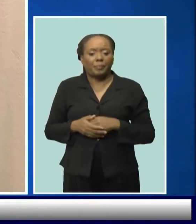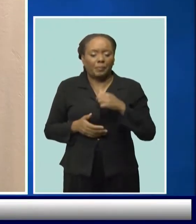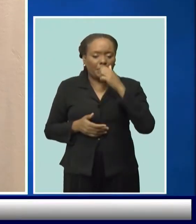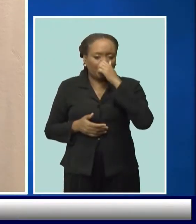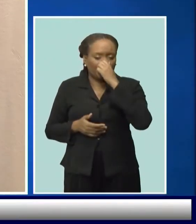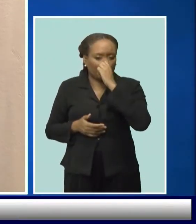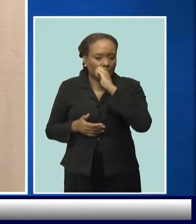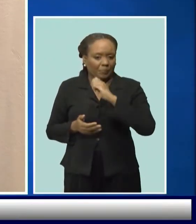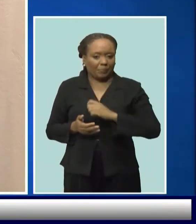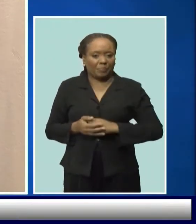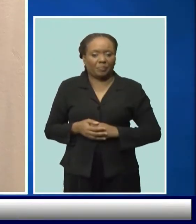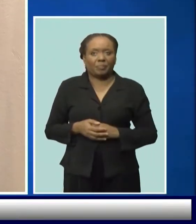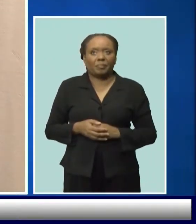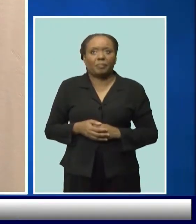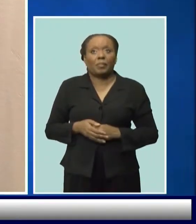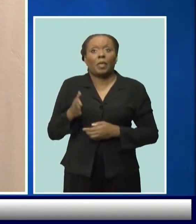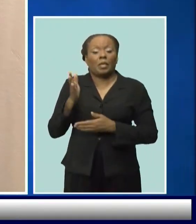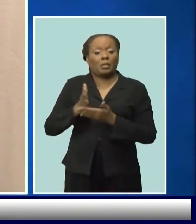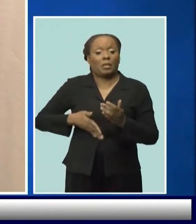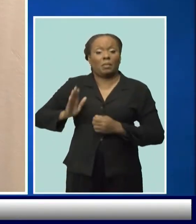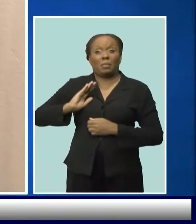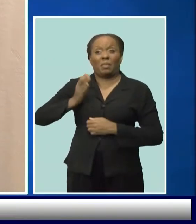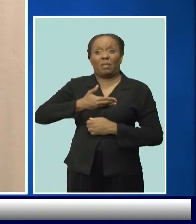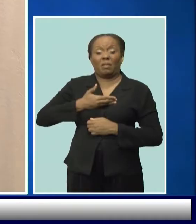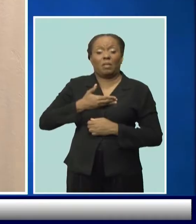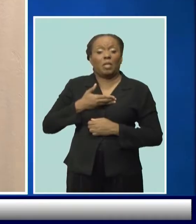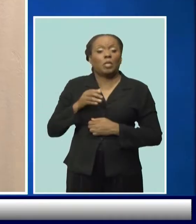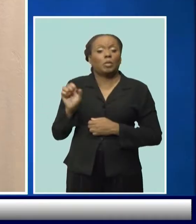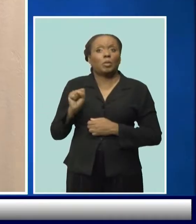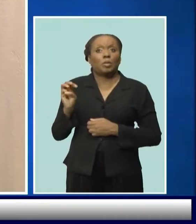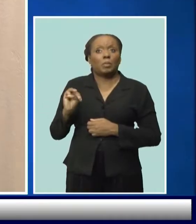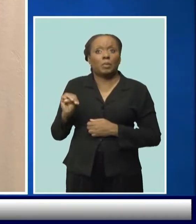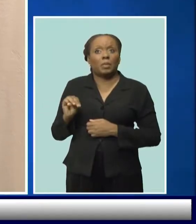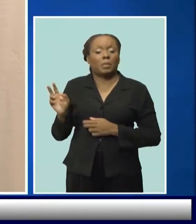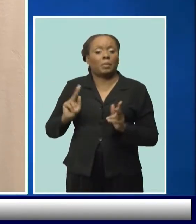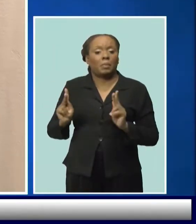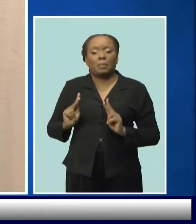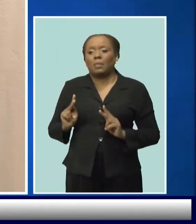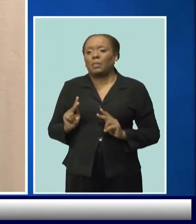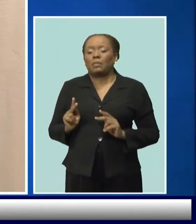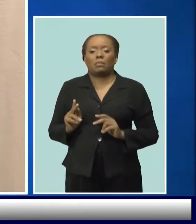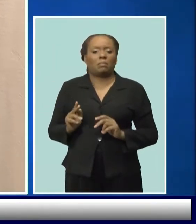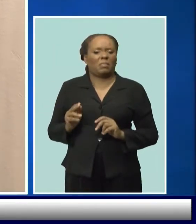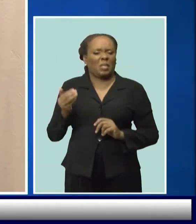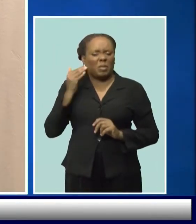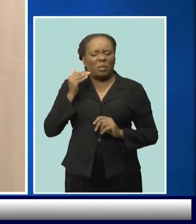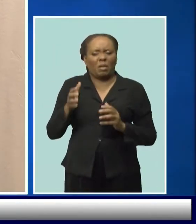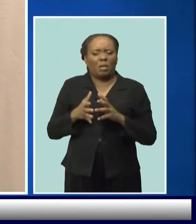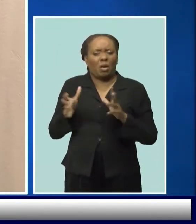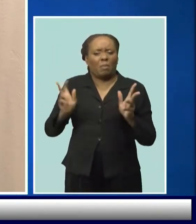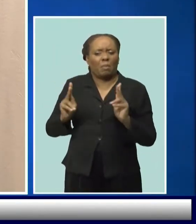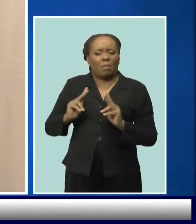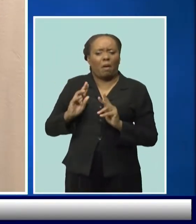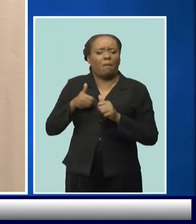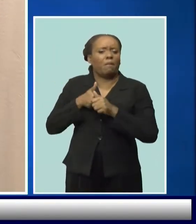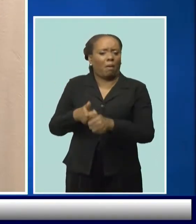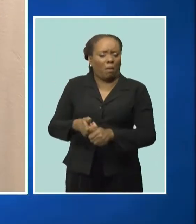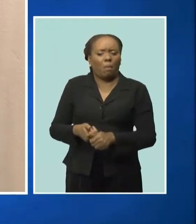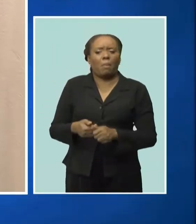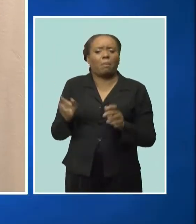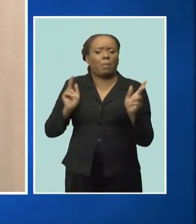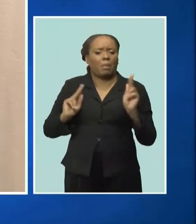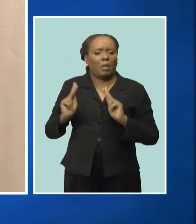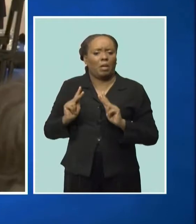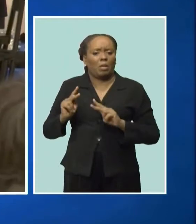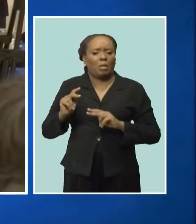of our social media personalities and celebrities and people with large social media followings on board. And